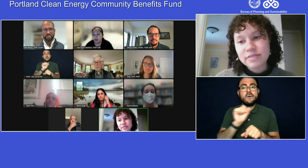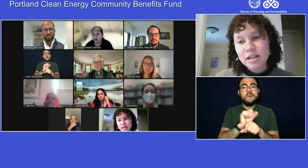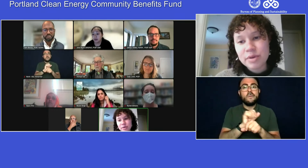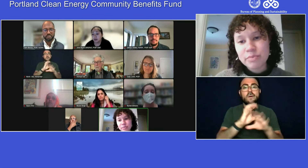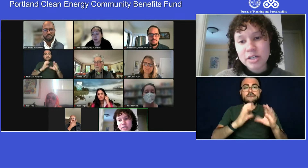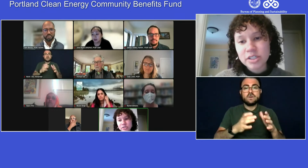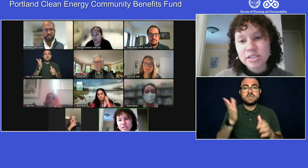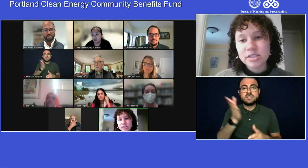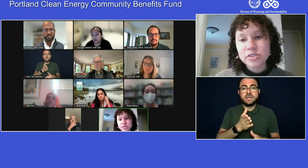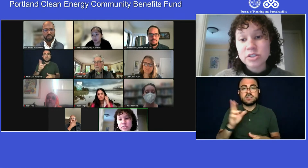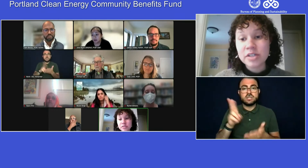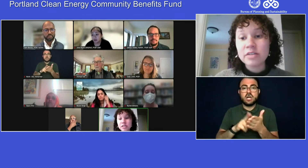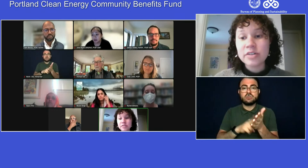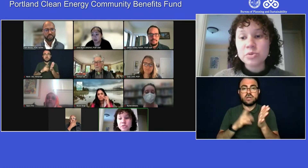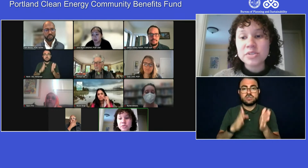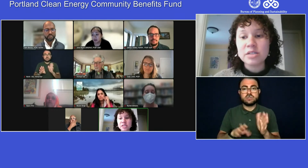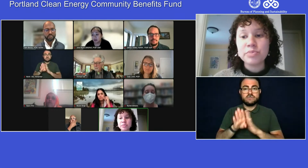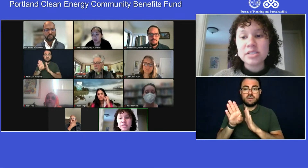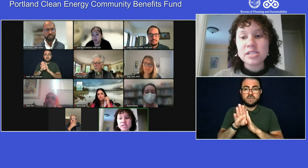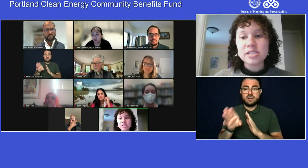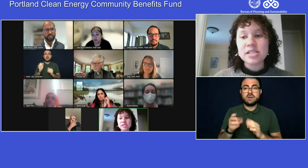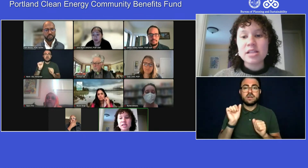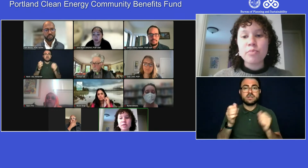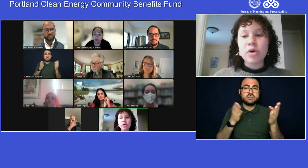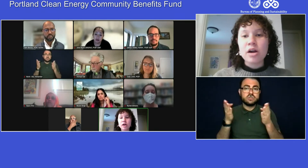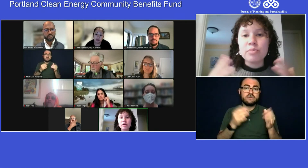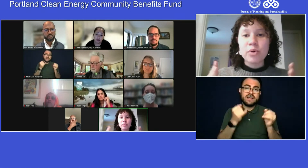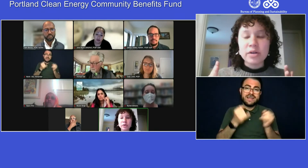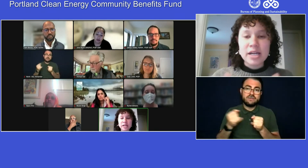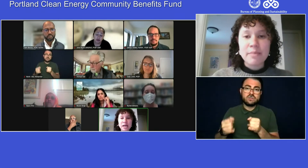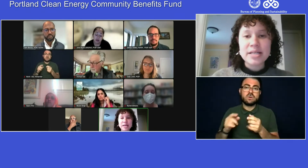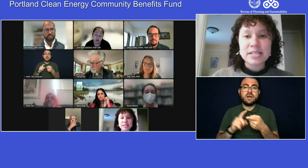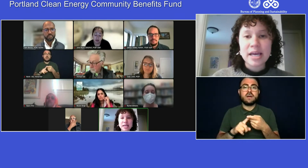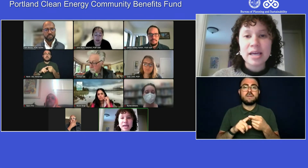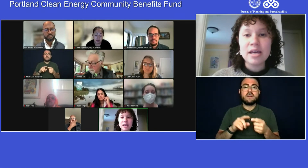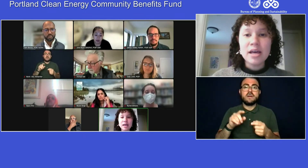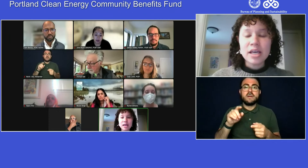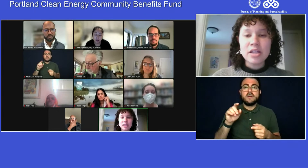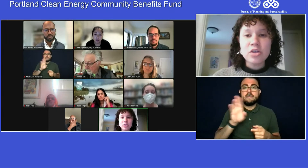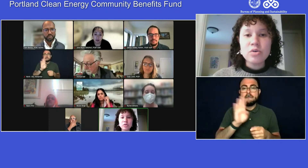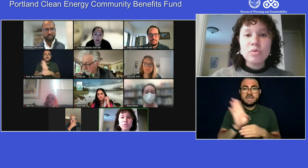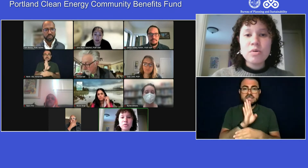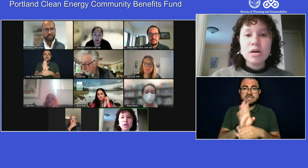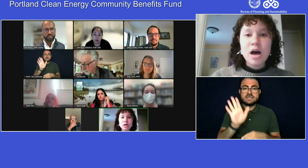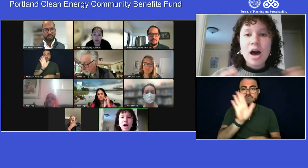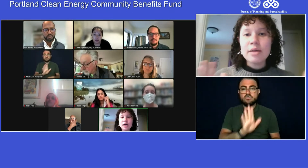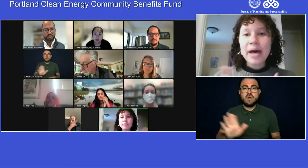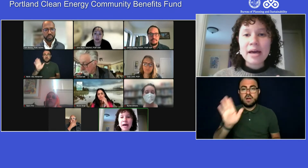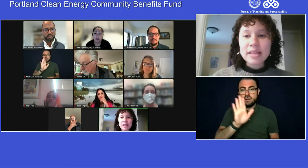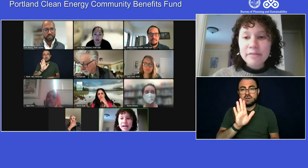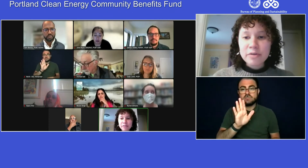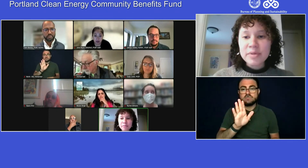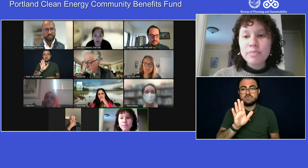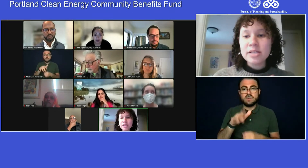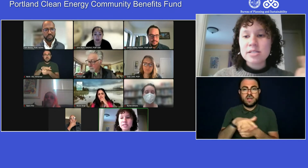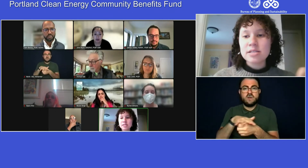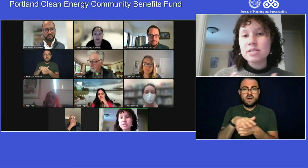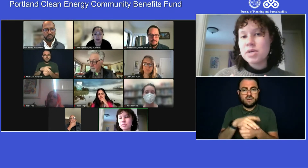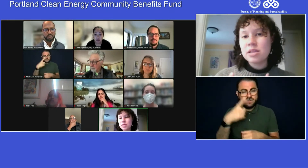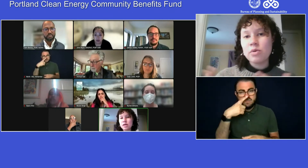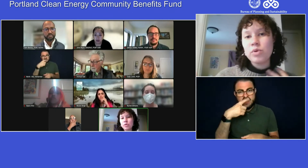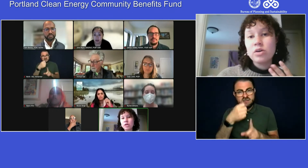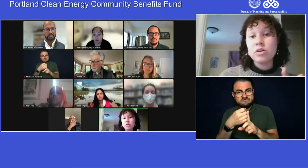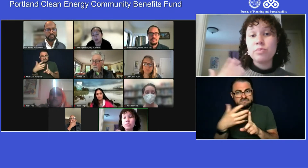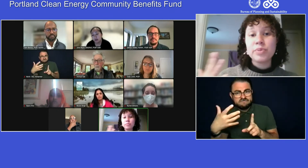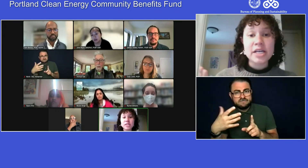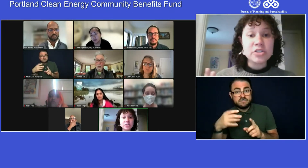workforce/contractor development projects can serve individuals and businesses in the broader Portland MSA. Can you unpack that for me a bit? Does this